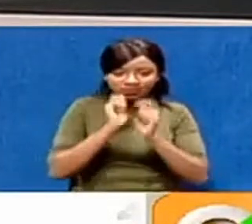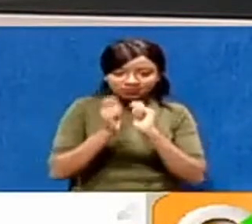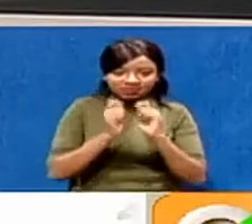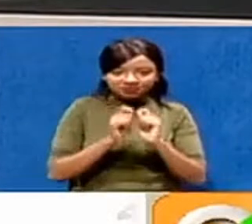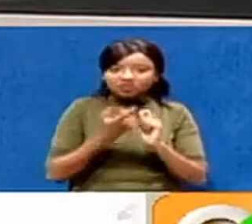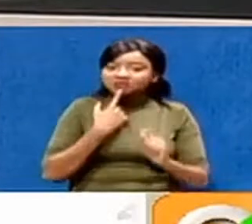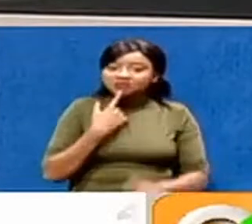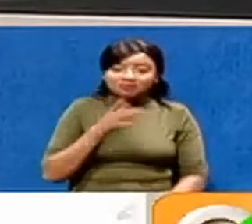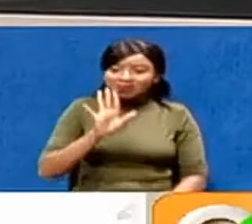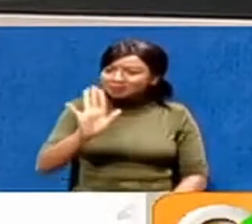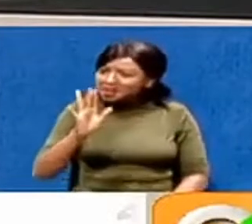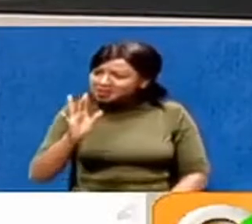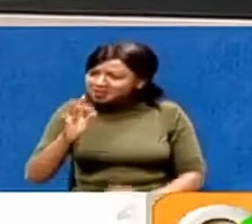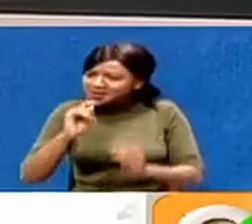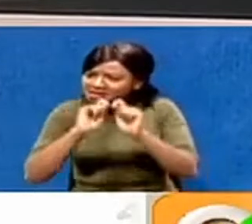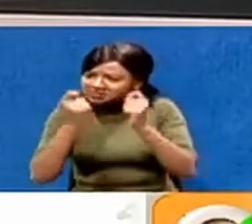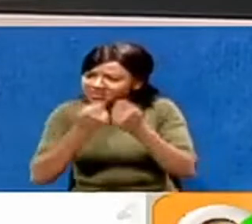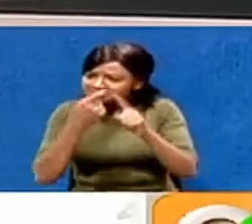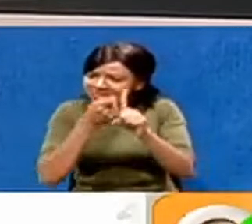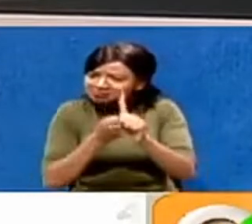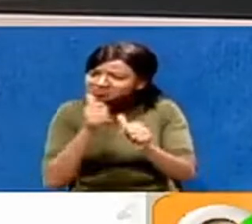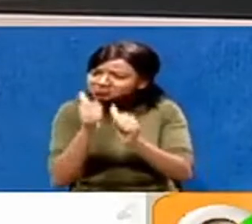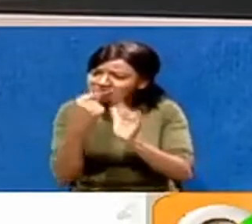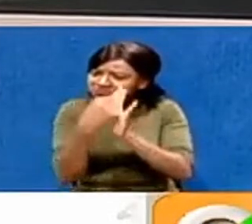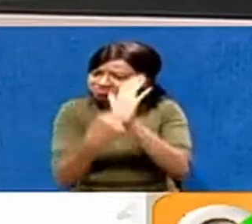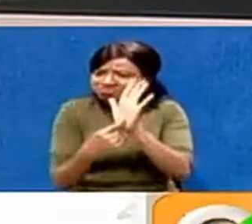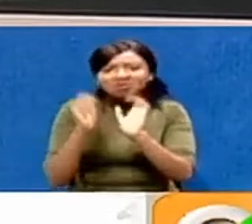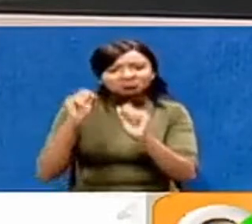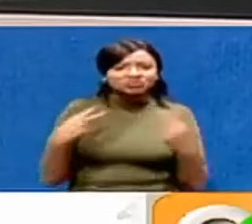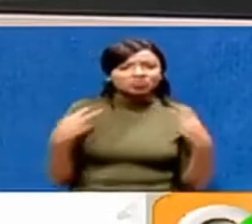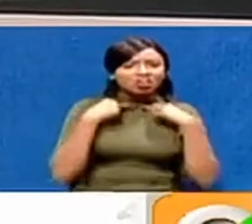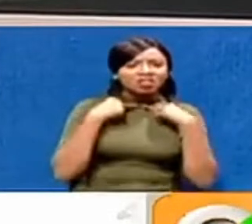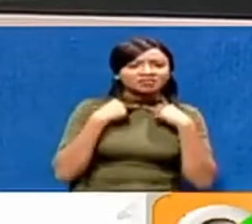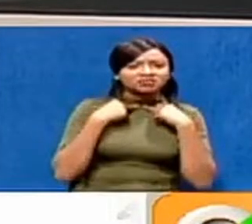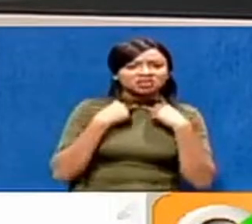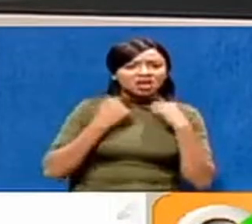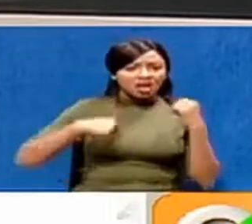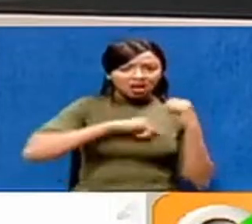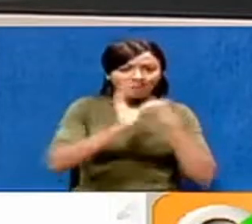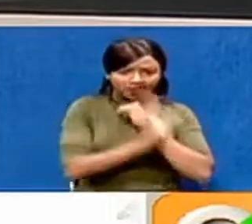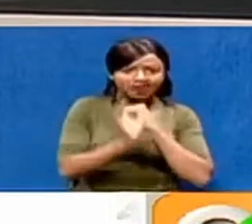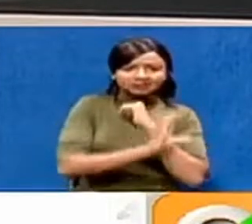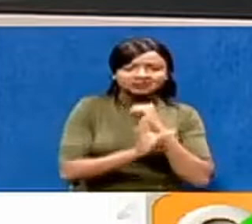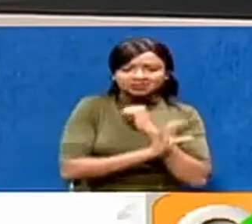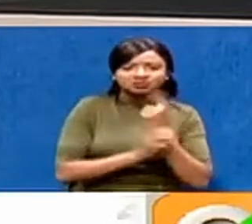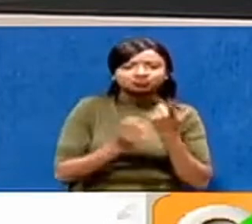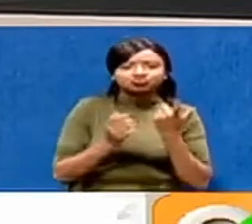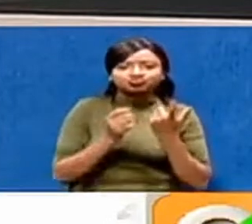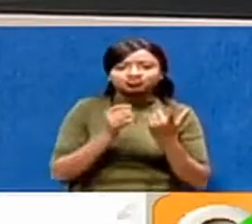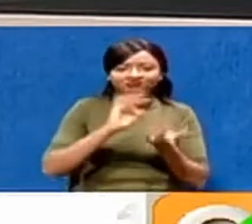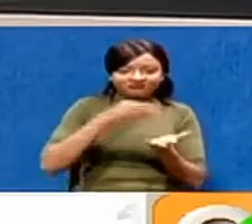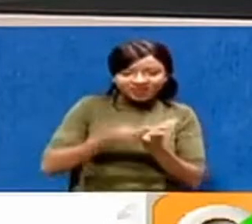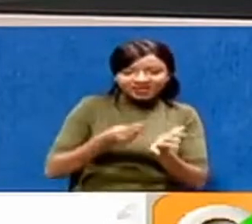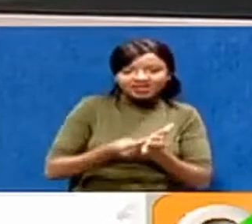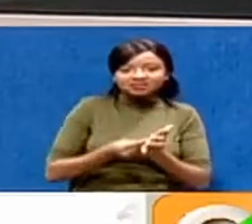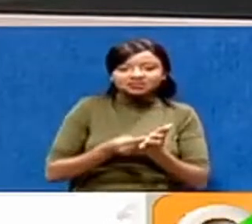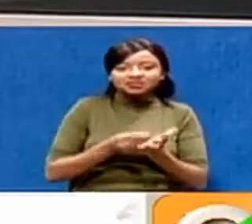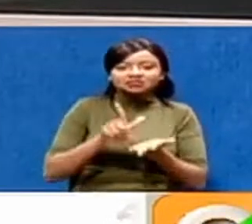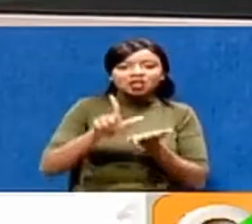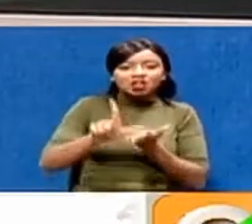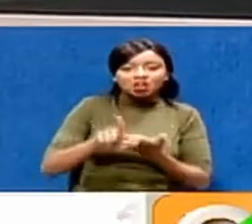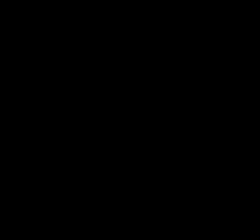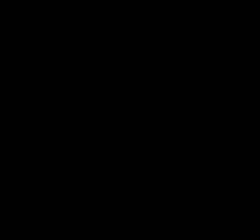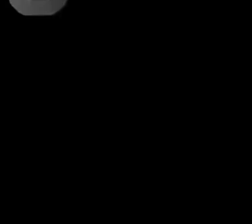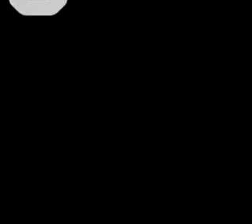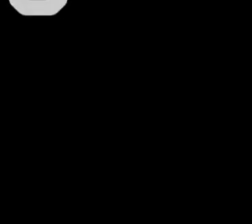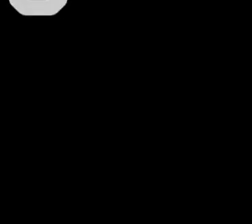Reuters, saying the terms of the deal could limit the country's access to international capital markets and consequently hinder its ability to finance its deficit later